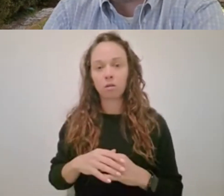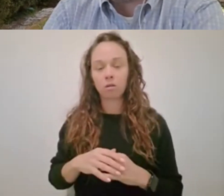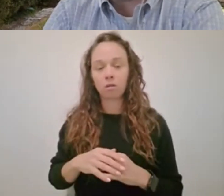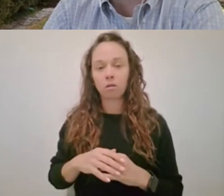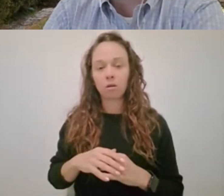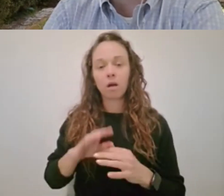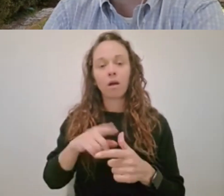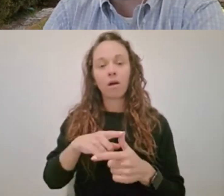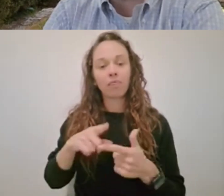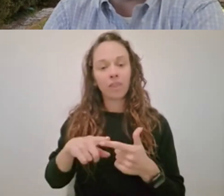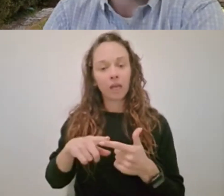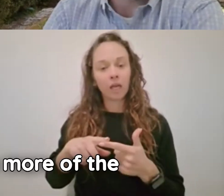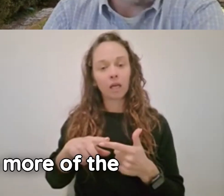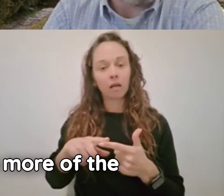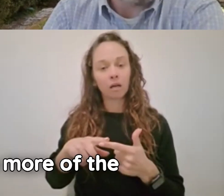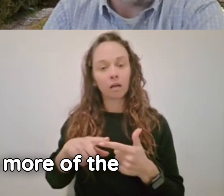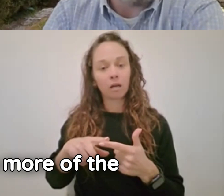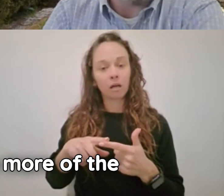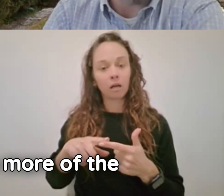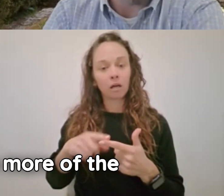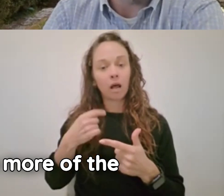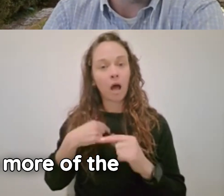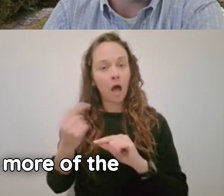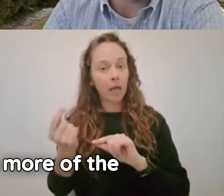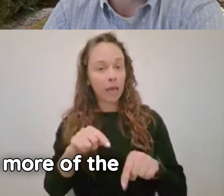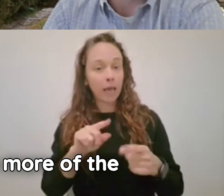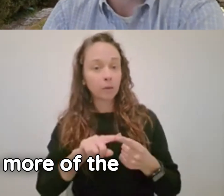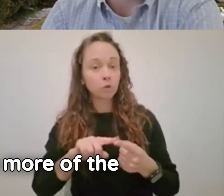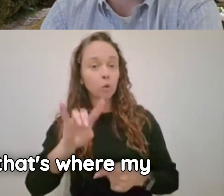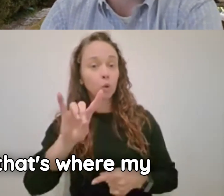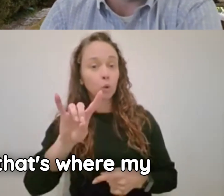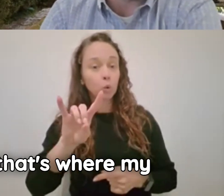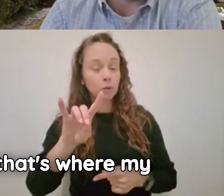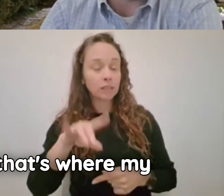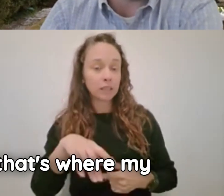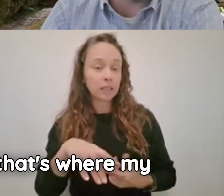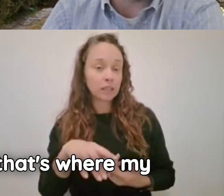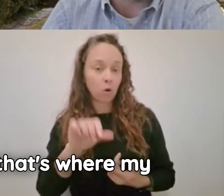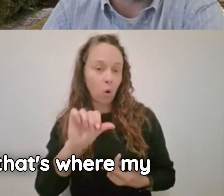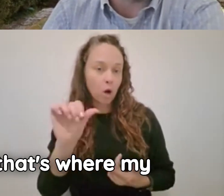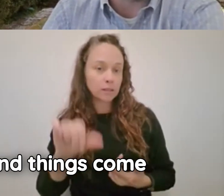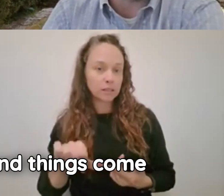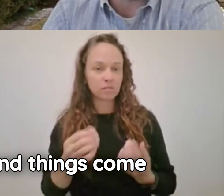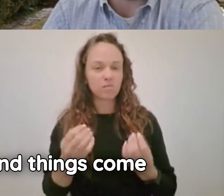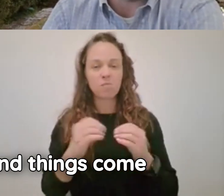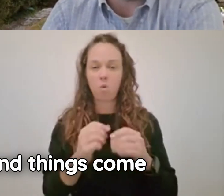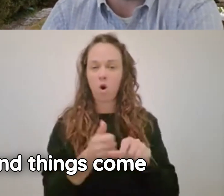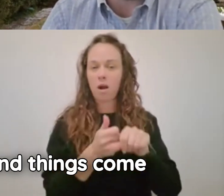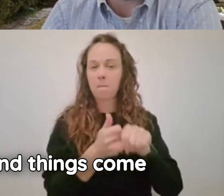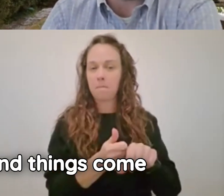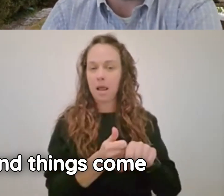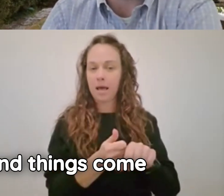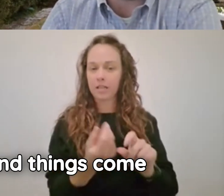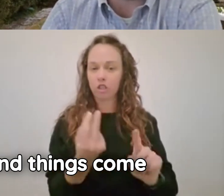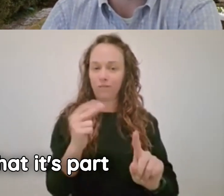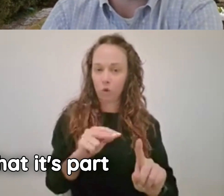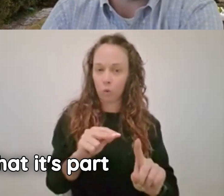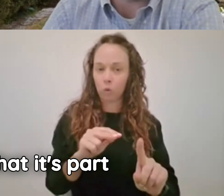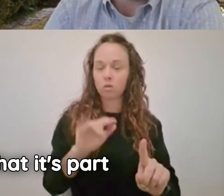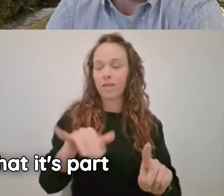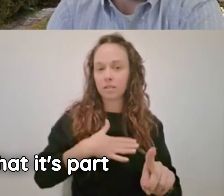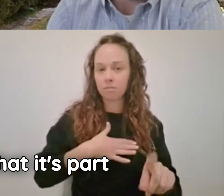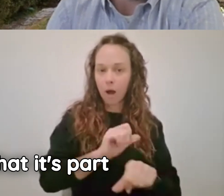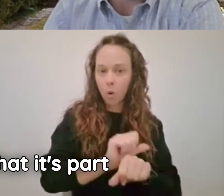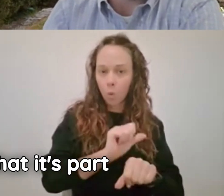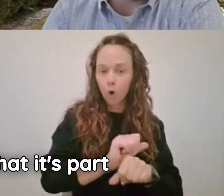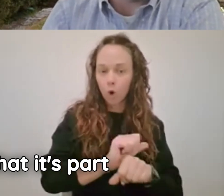to UT Austin, it took on more of the compliance angle, and that's where my work in accreditation and things come into